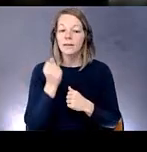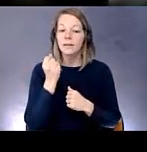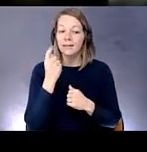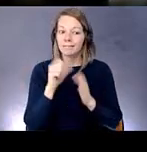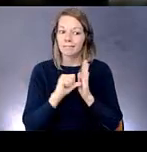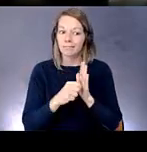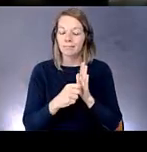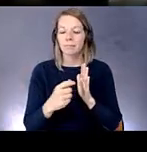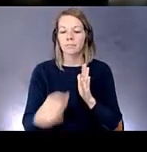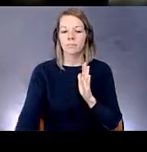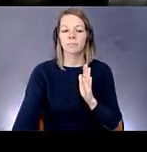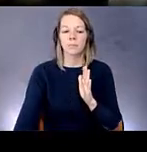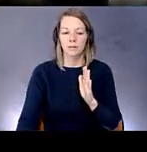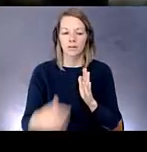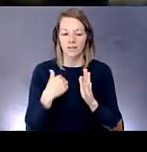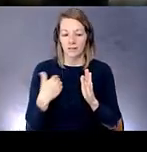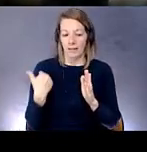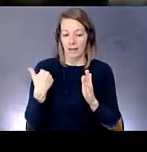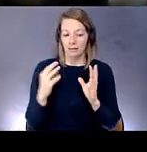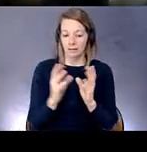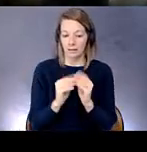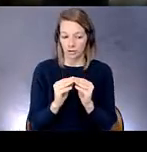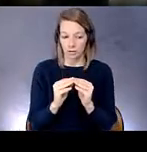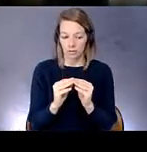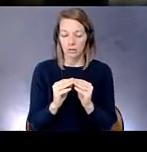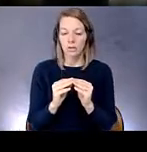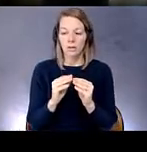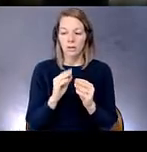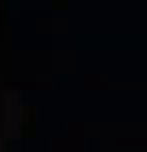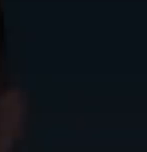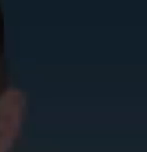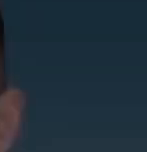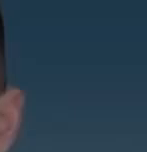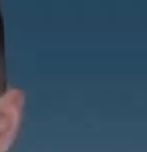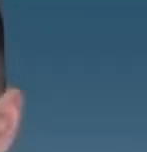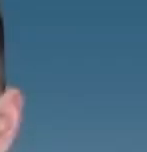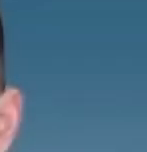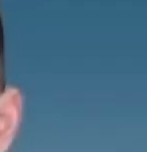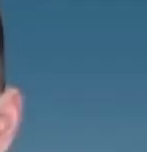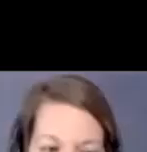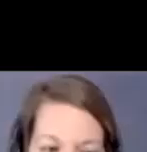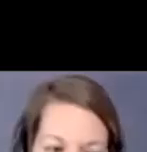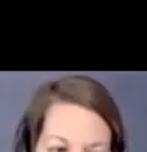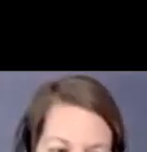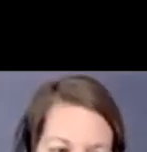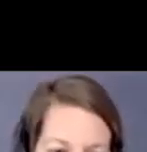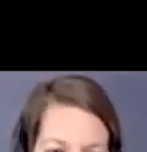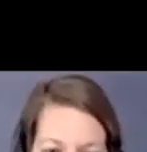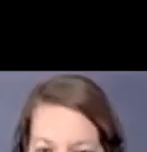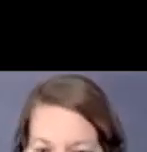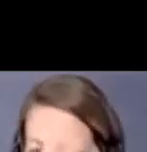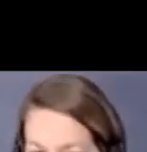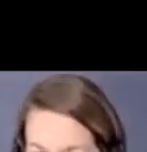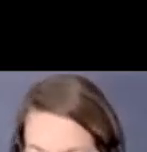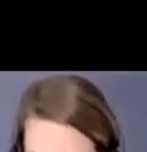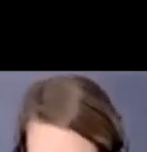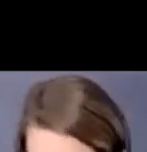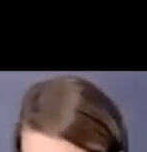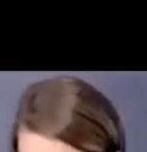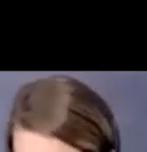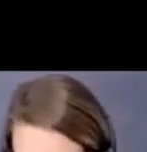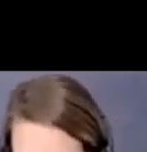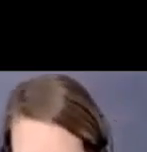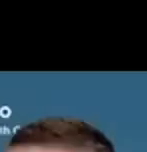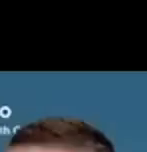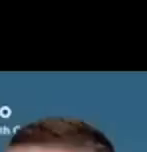one of the messages from this last session, and all panelists, you're welcome to turn on your cameras so that we have everybody available to answer